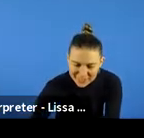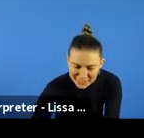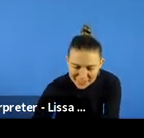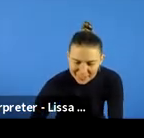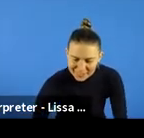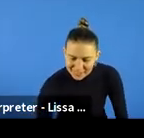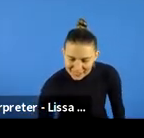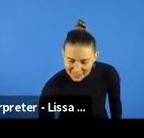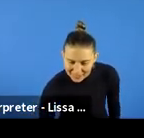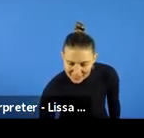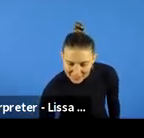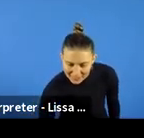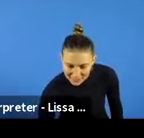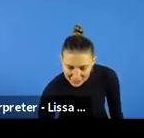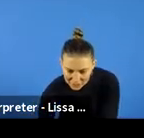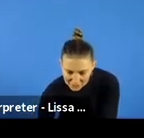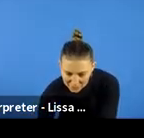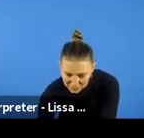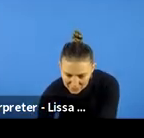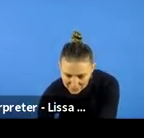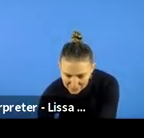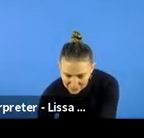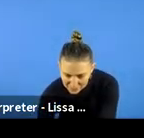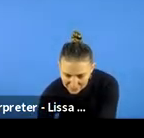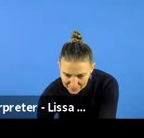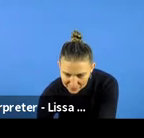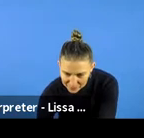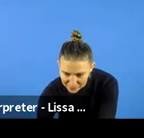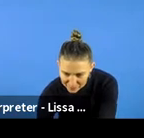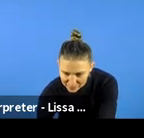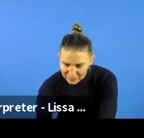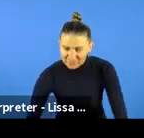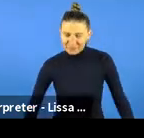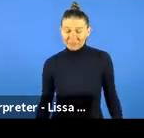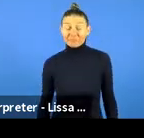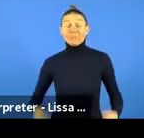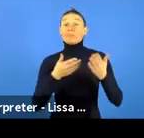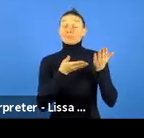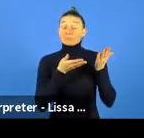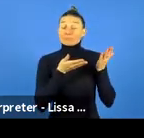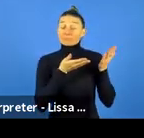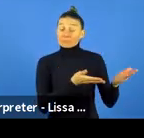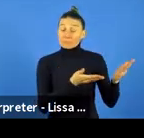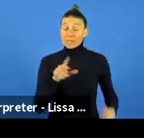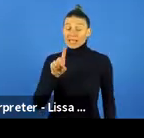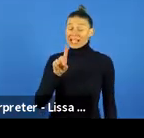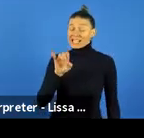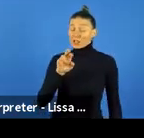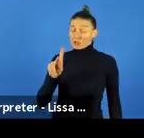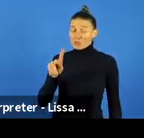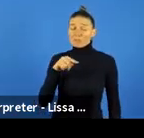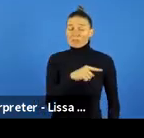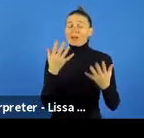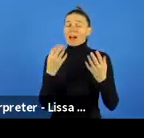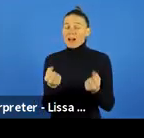So this is Dirk. He's one of our users. Dirk has been diagnosed with multiple sclerosis. And over